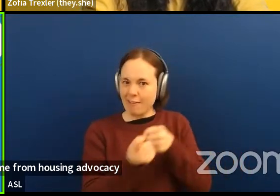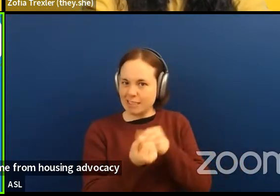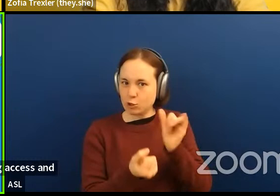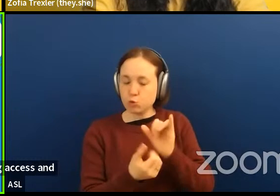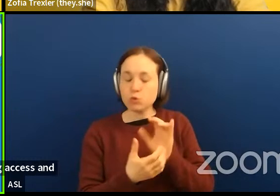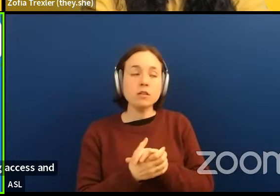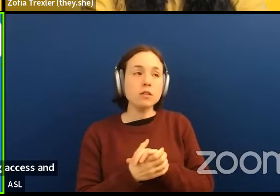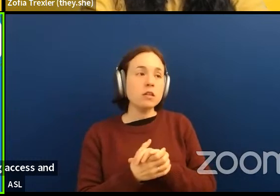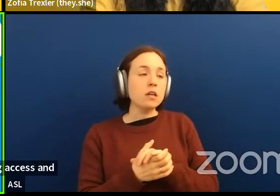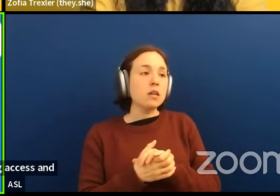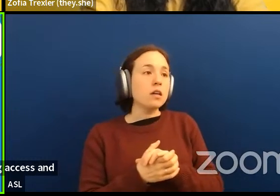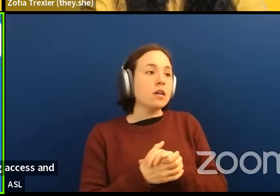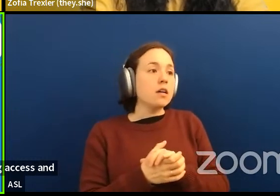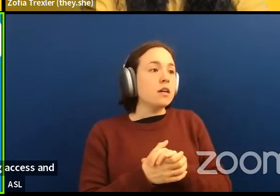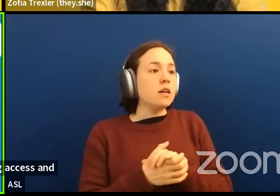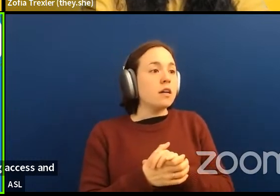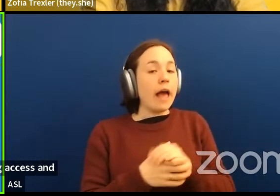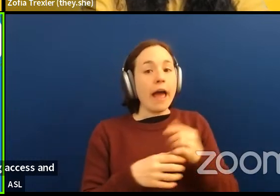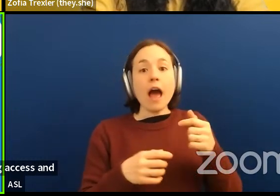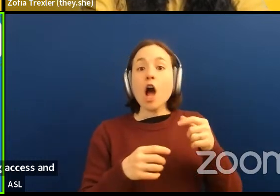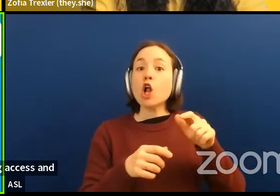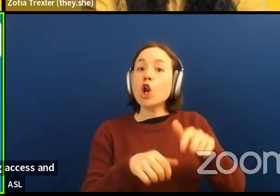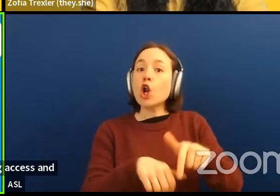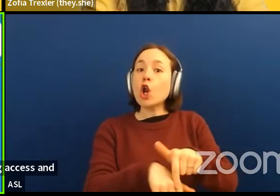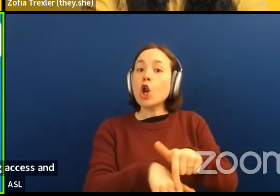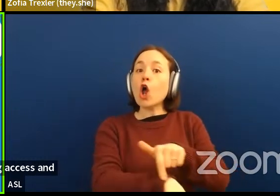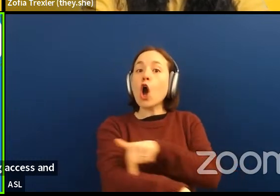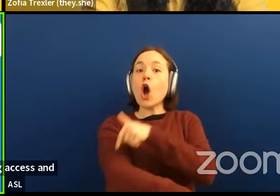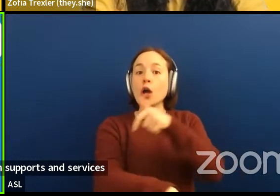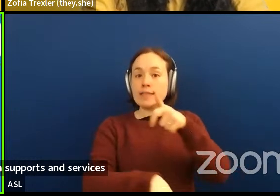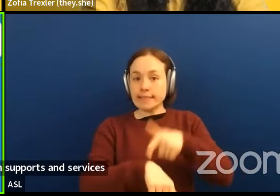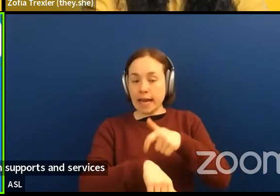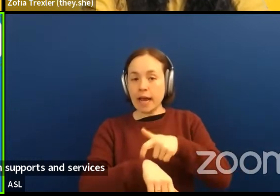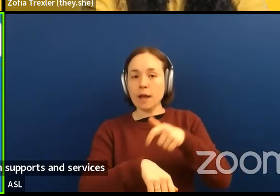long-term supports and services,